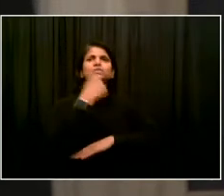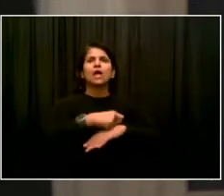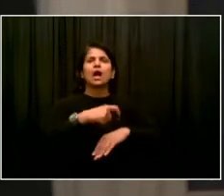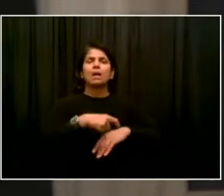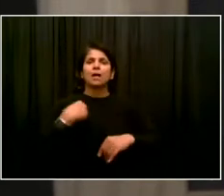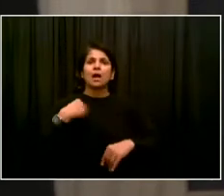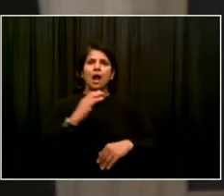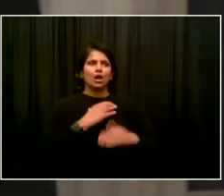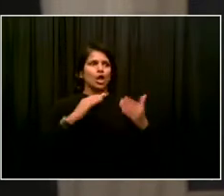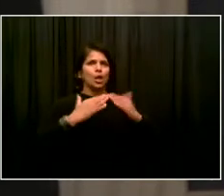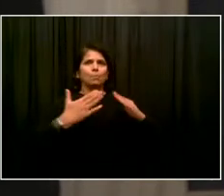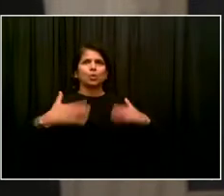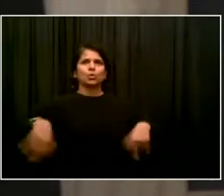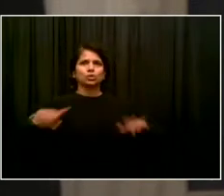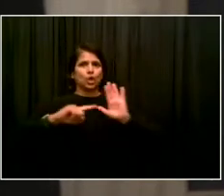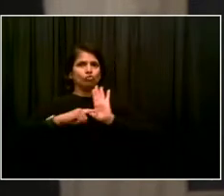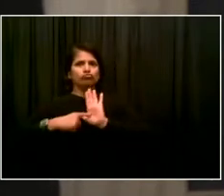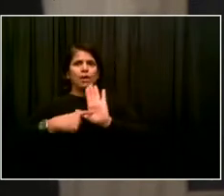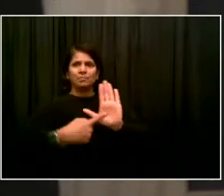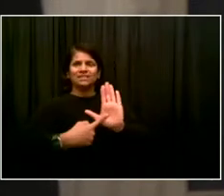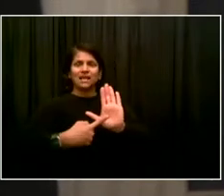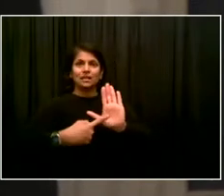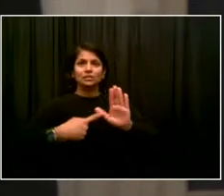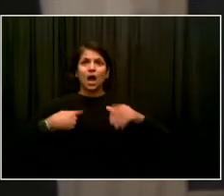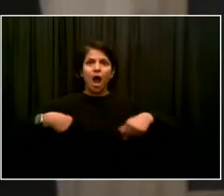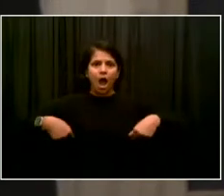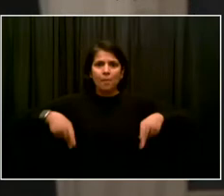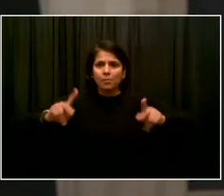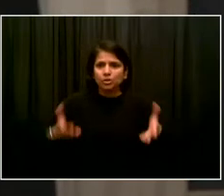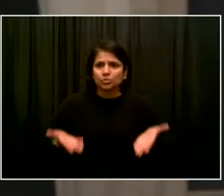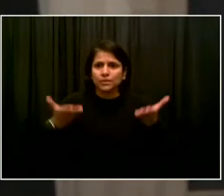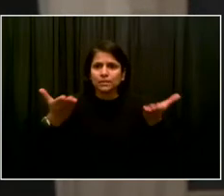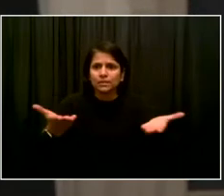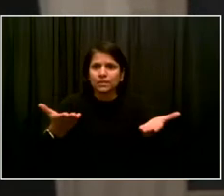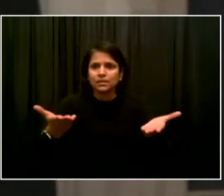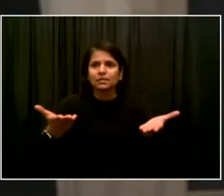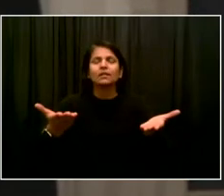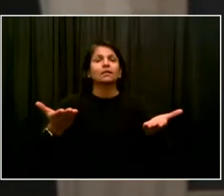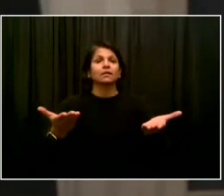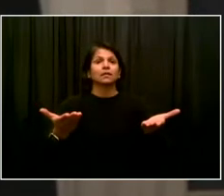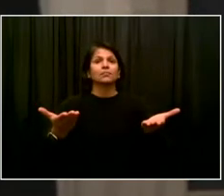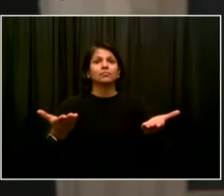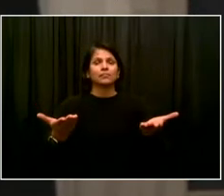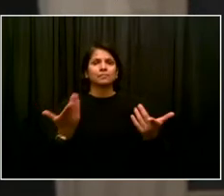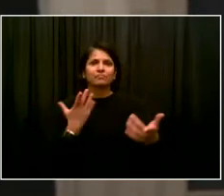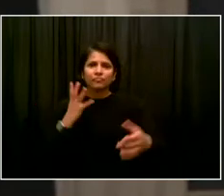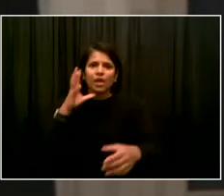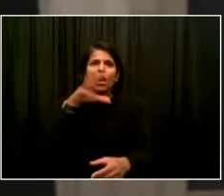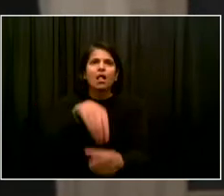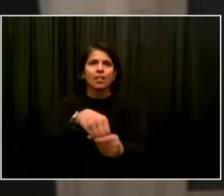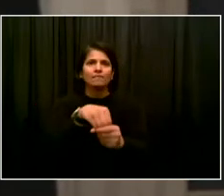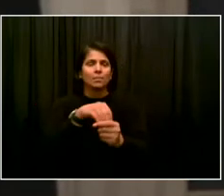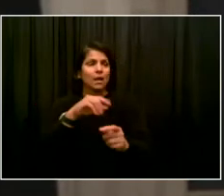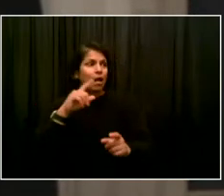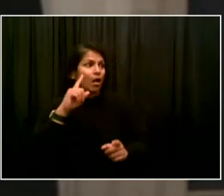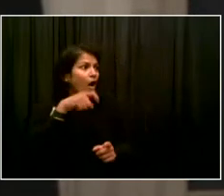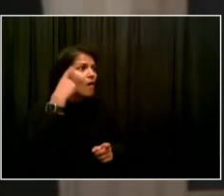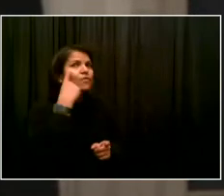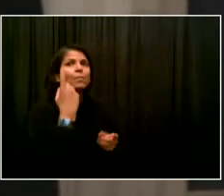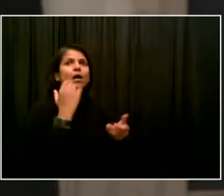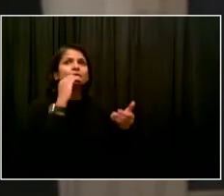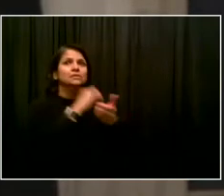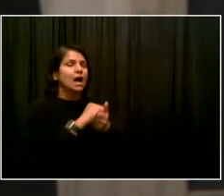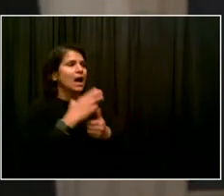had opportunity to play a key role in government and in public safety. A lot of